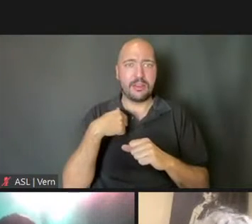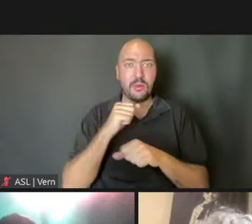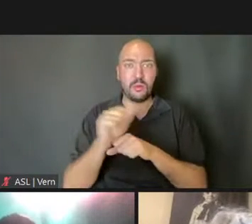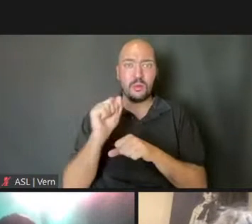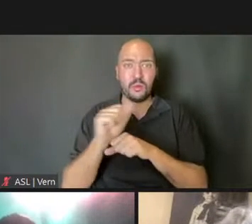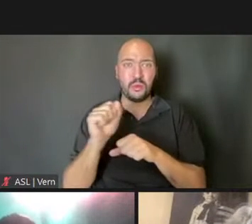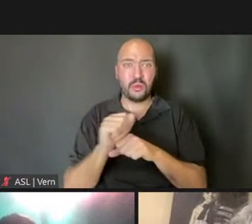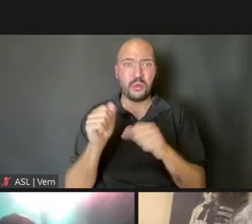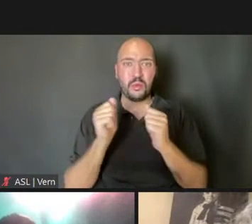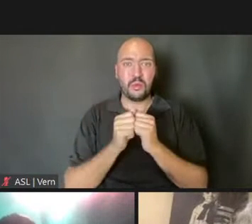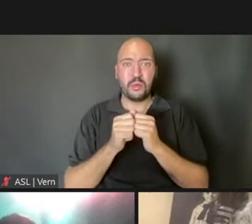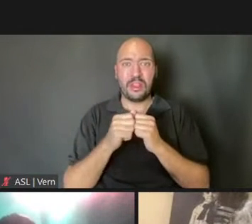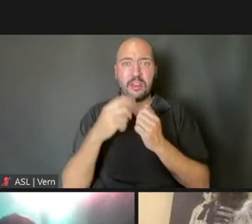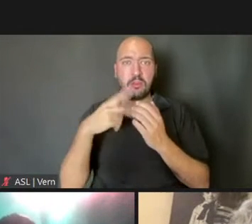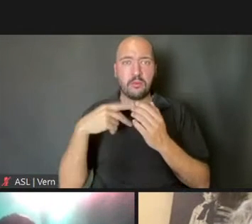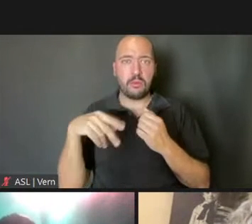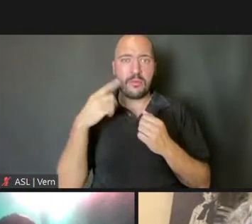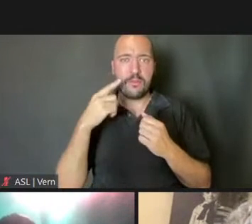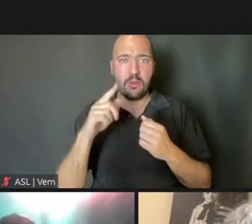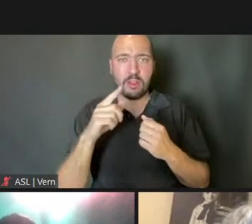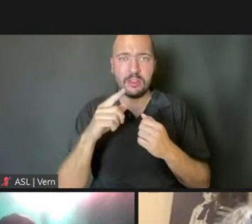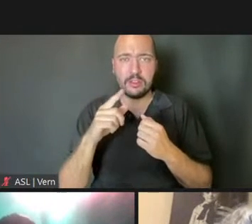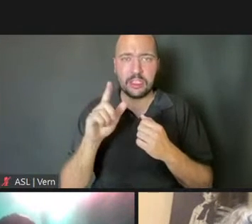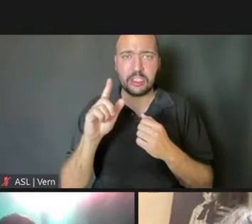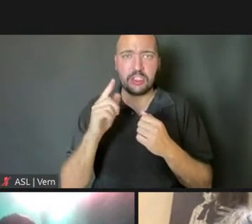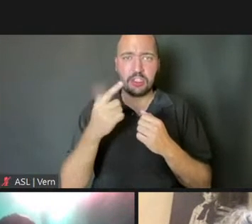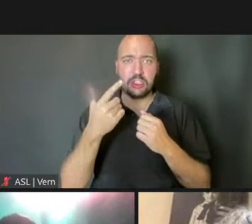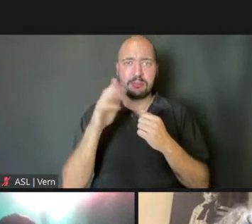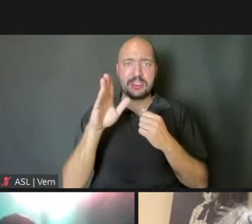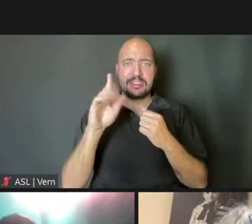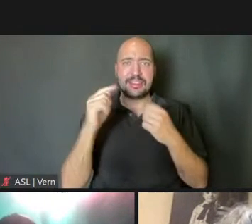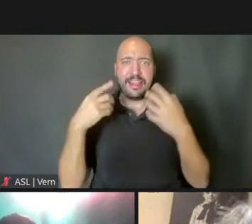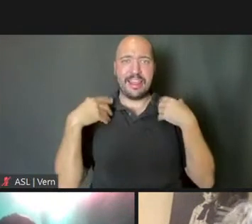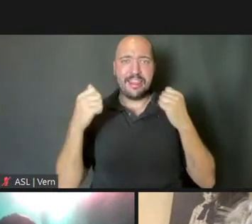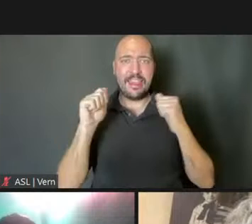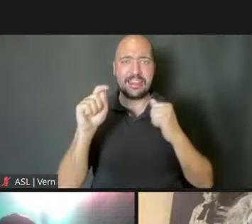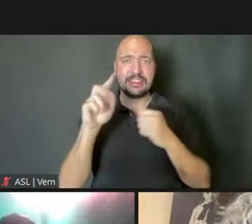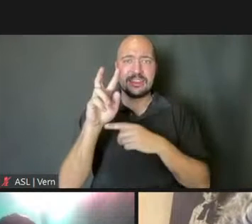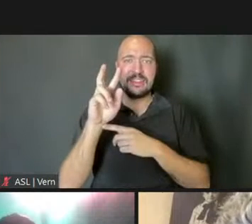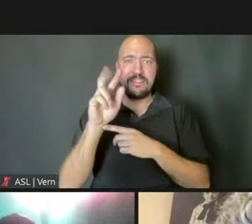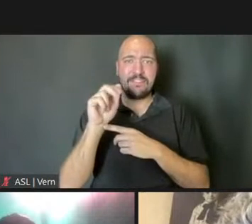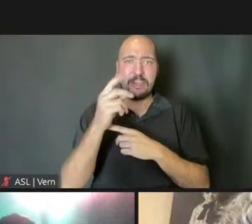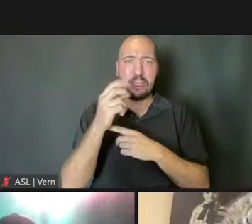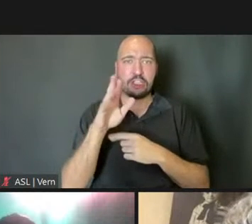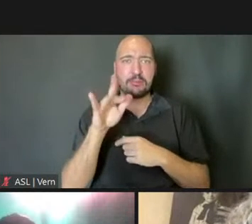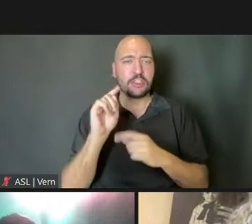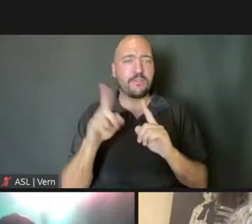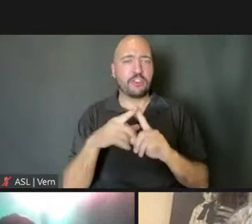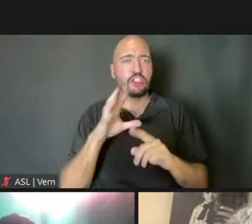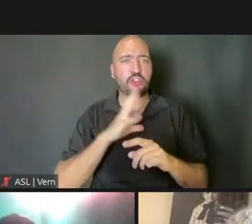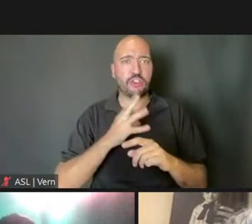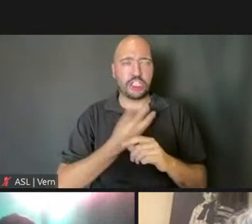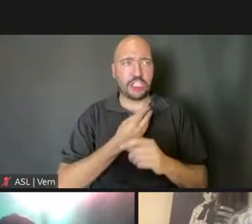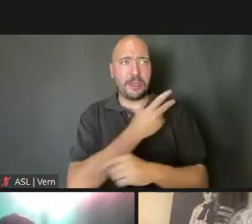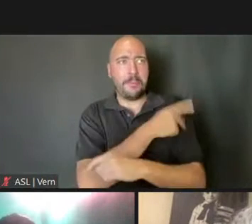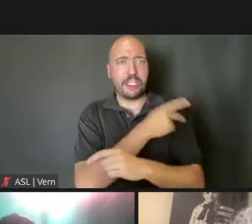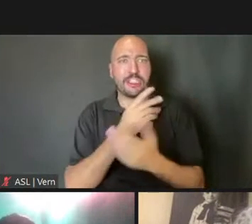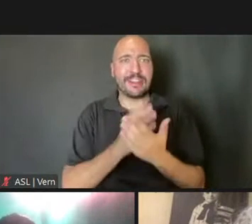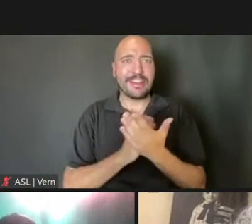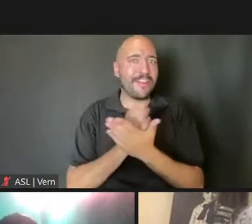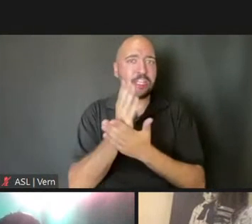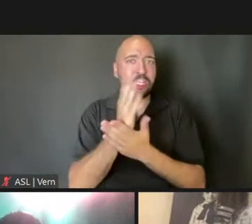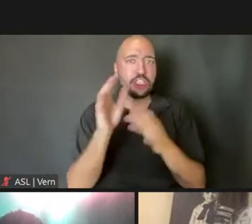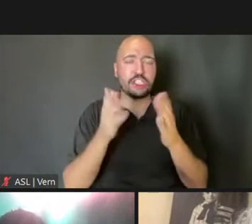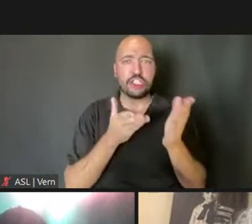the program for LGBT health at Vanderbilt, the first transgender patient navigation service